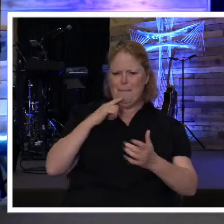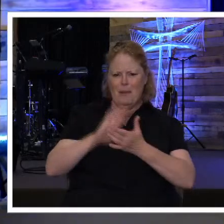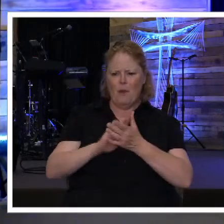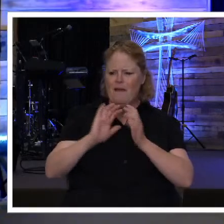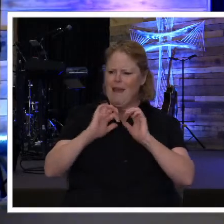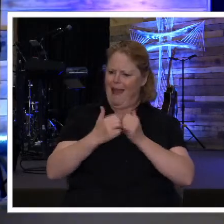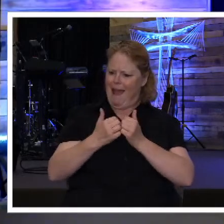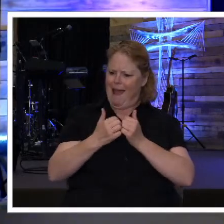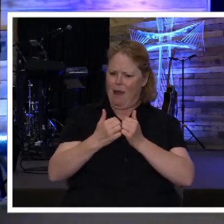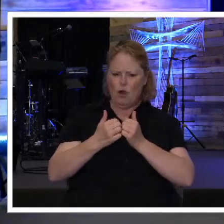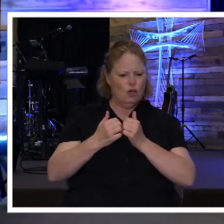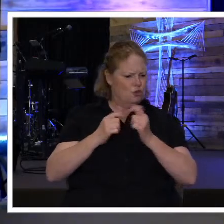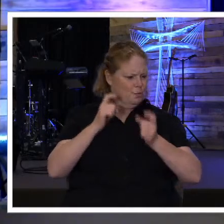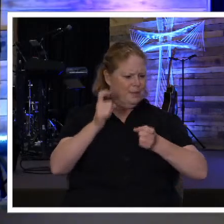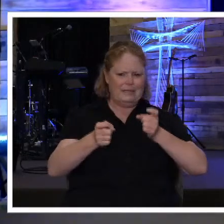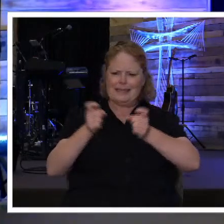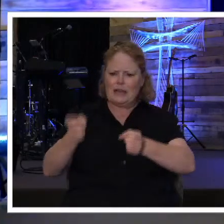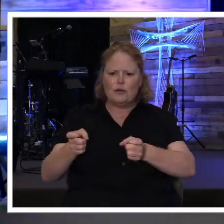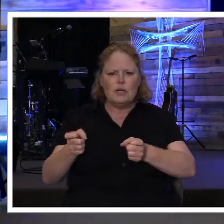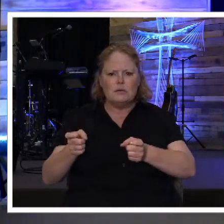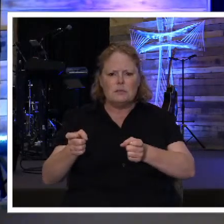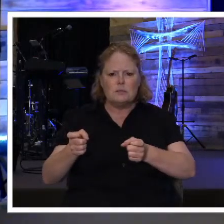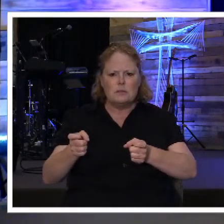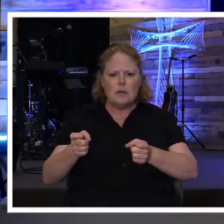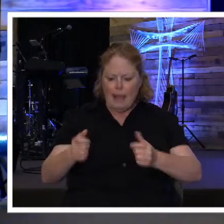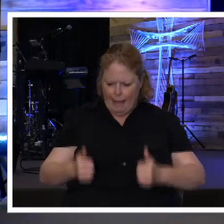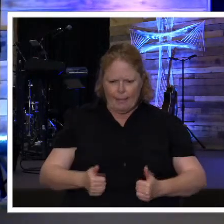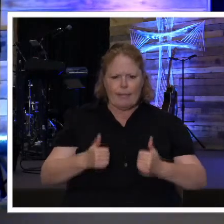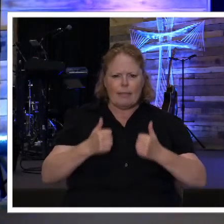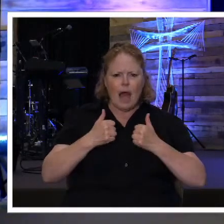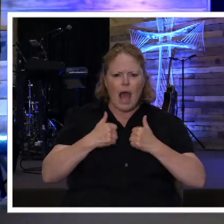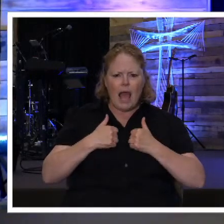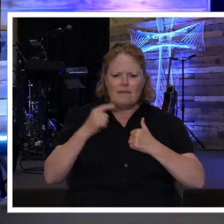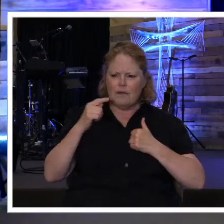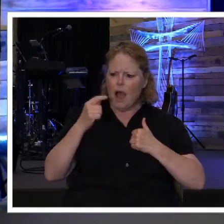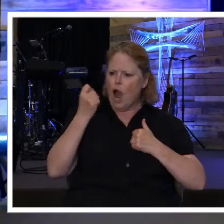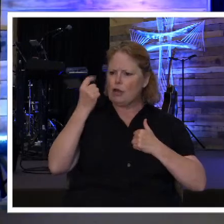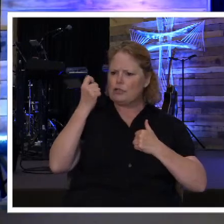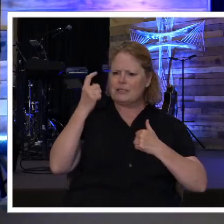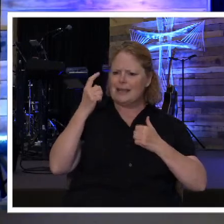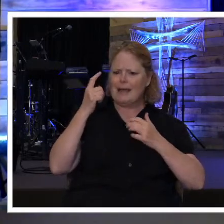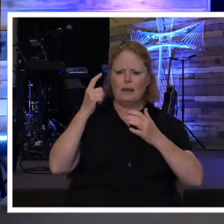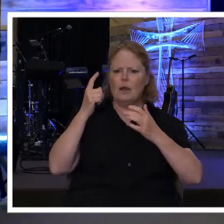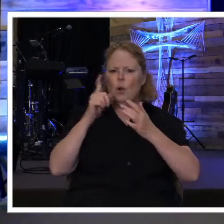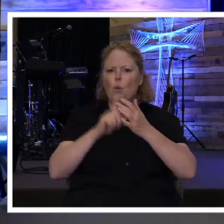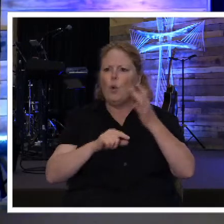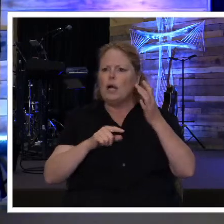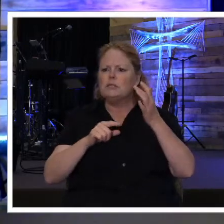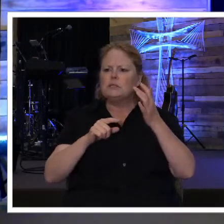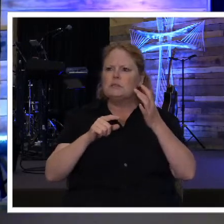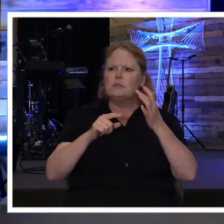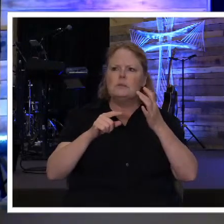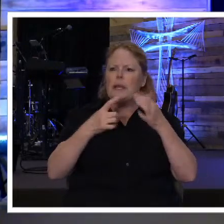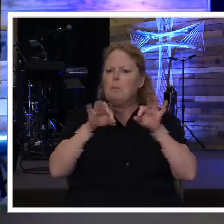generosity and keep things in life, understanding the difference between that which is eternal and that which is